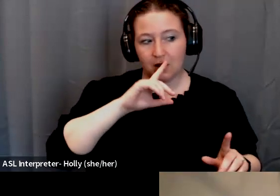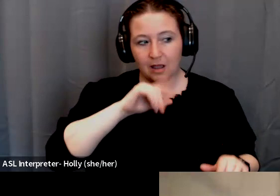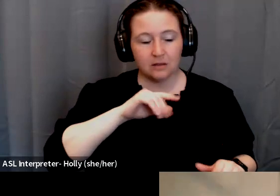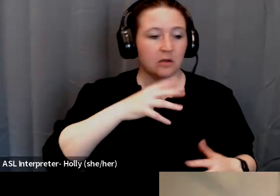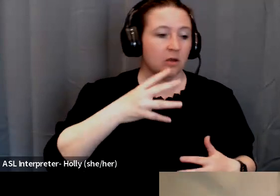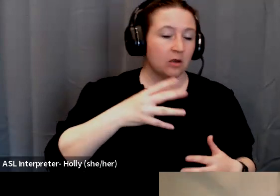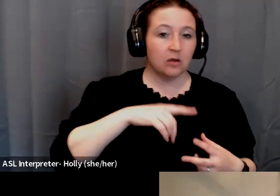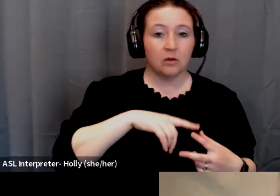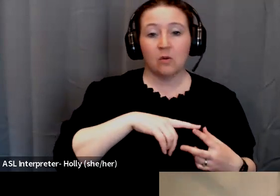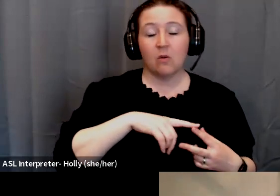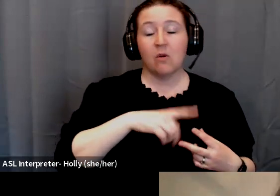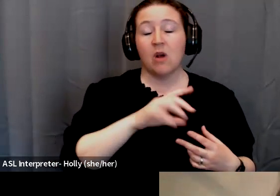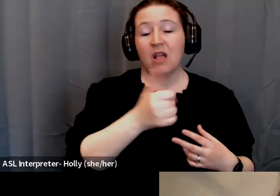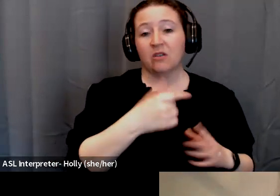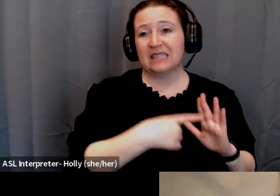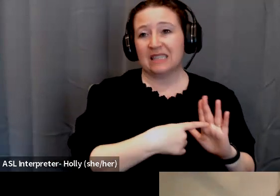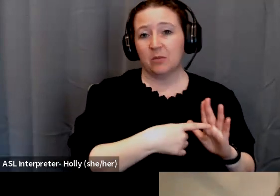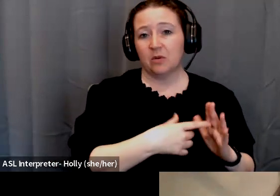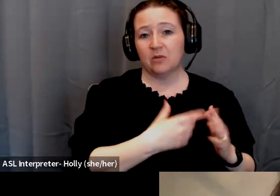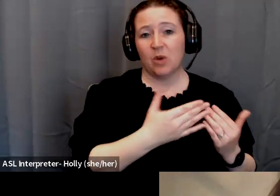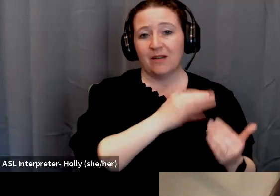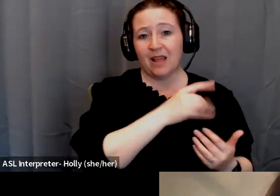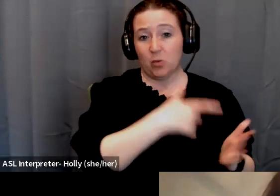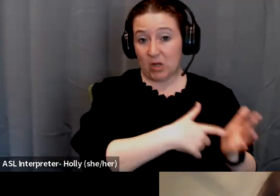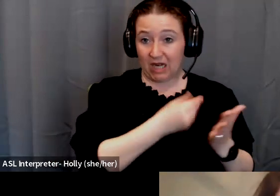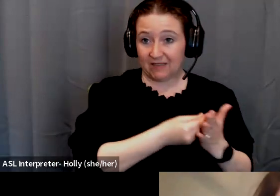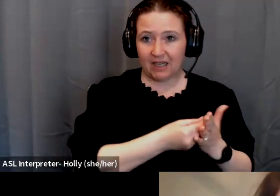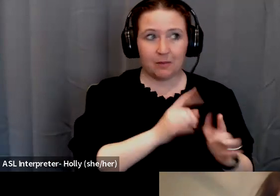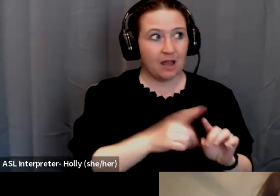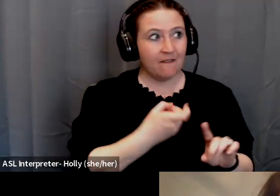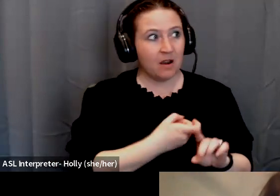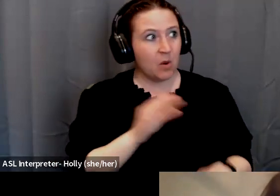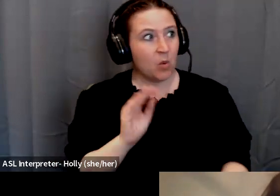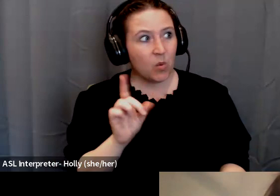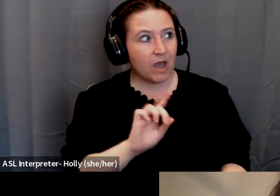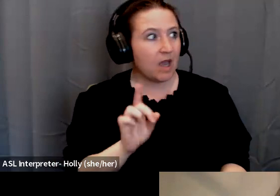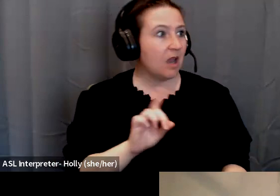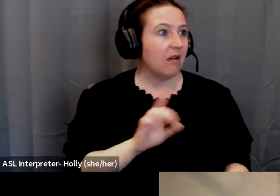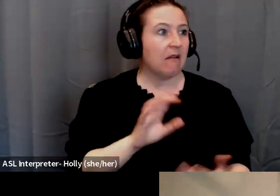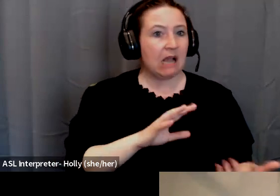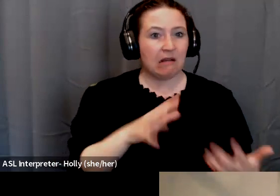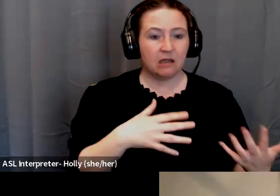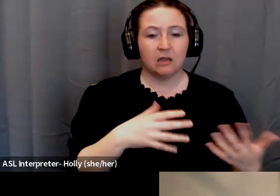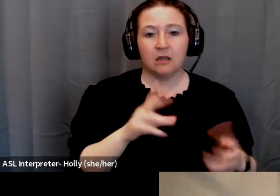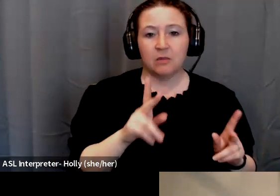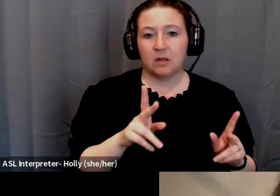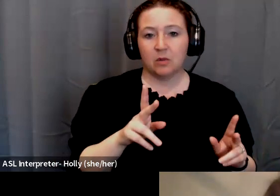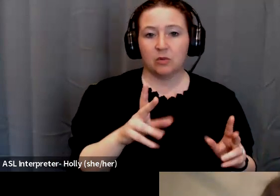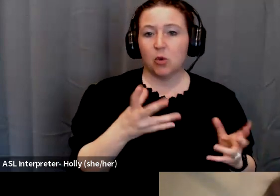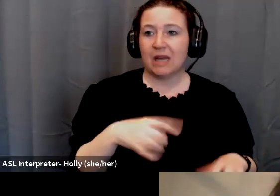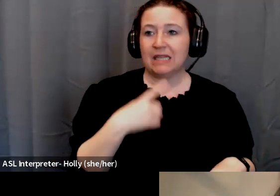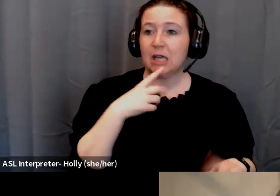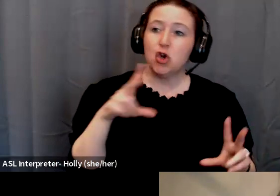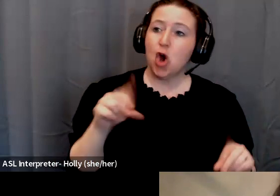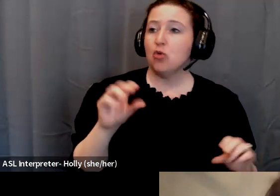for example, maybe whatever it is requires funding and nobody knows if there is any, but people aren't willing to say there isn't, but they don't